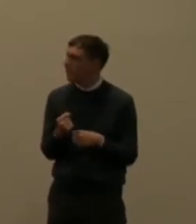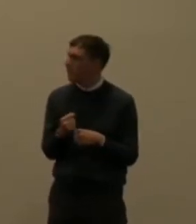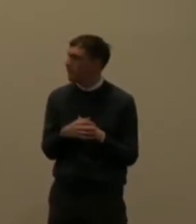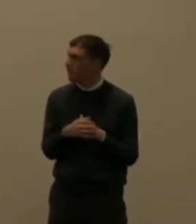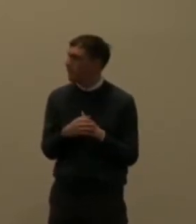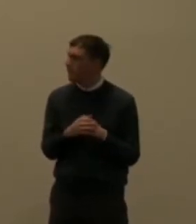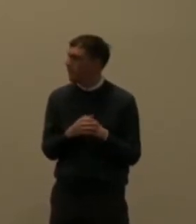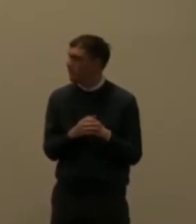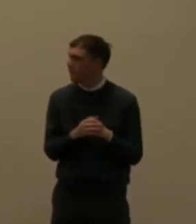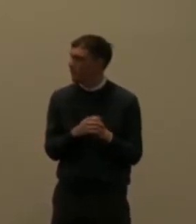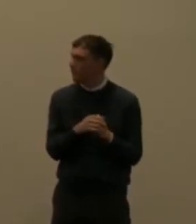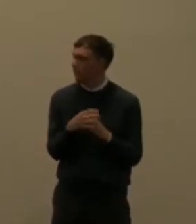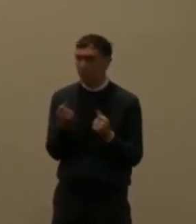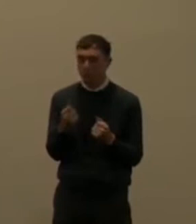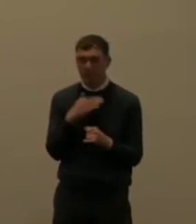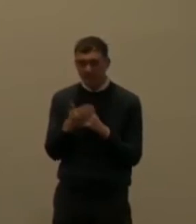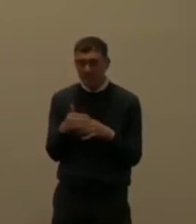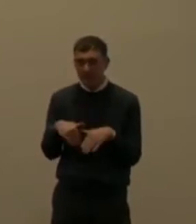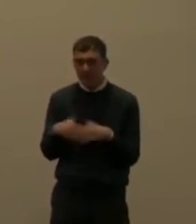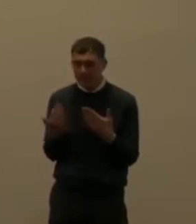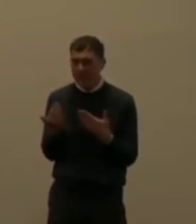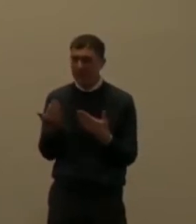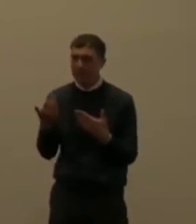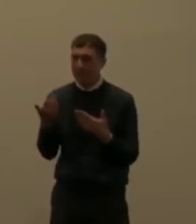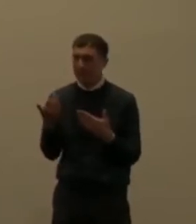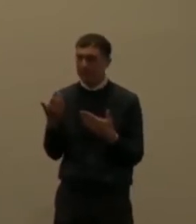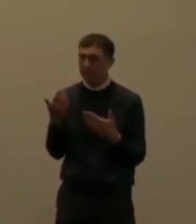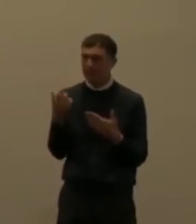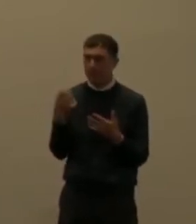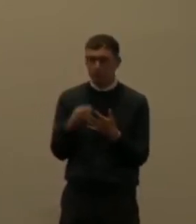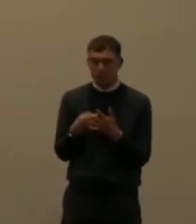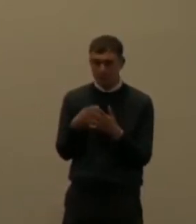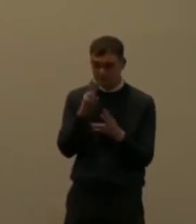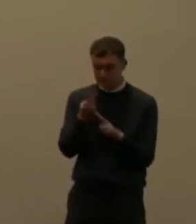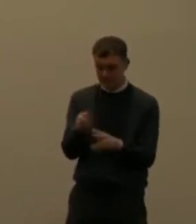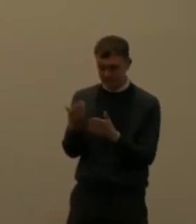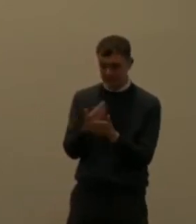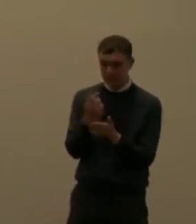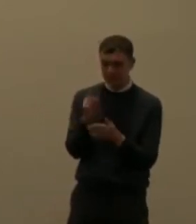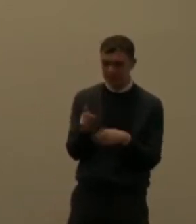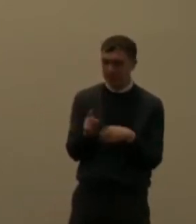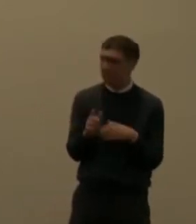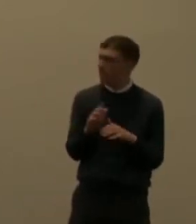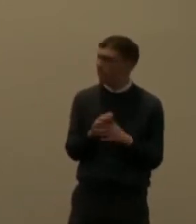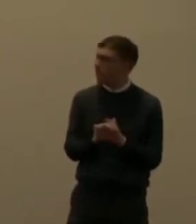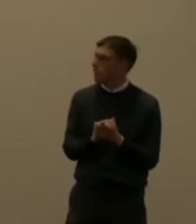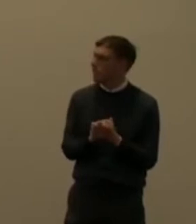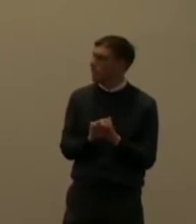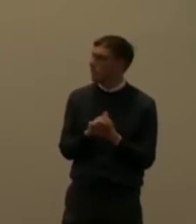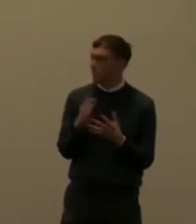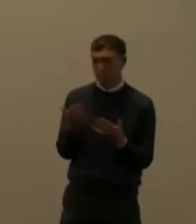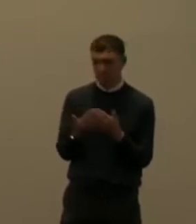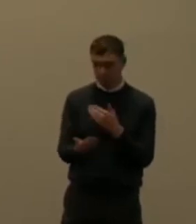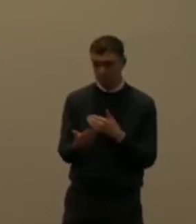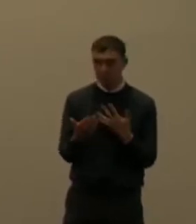every at the end of the day, so you're sure that your repository is completely synced with what have been developed till